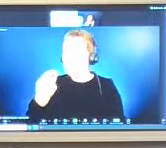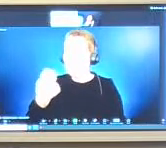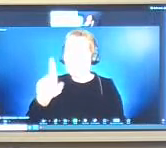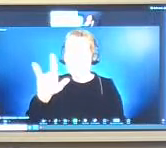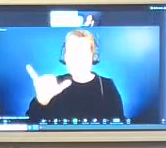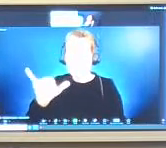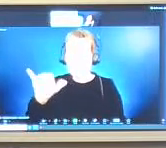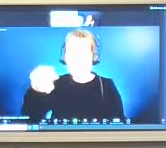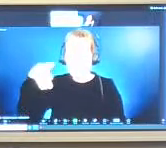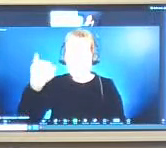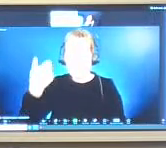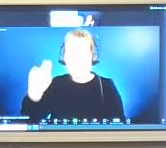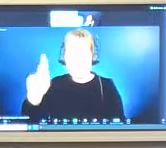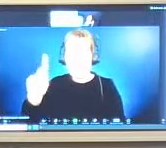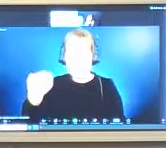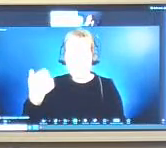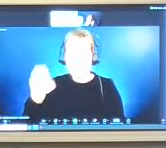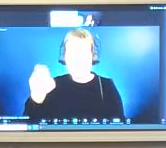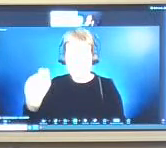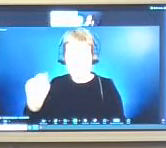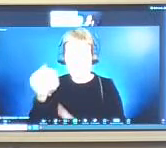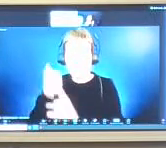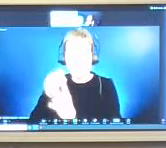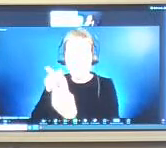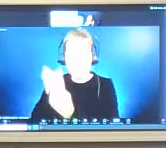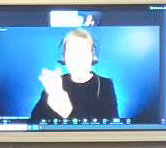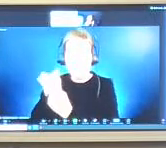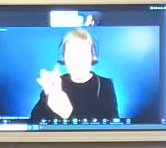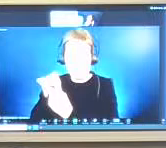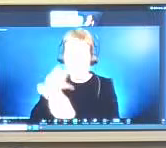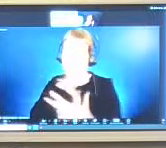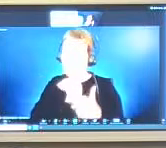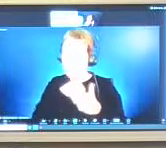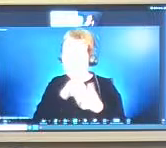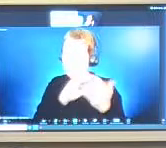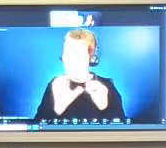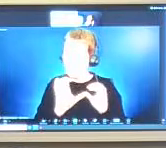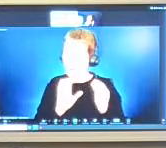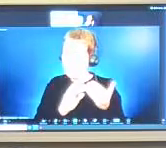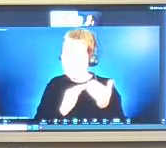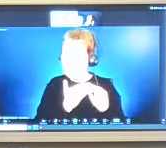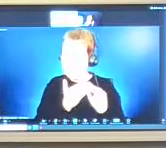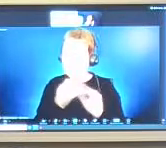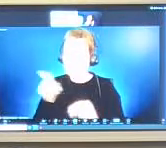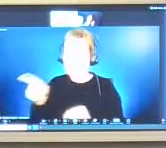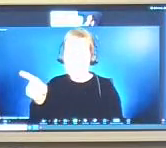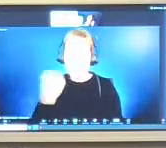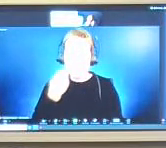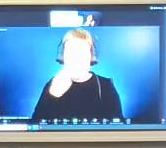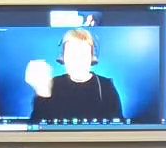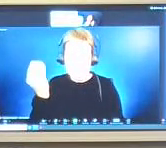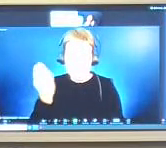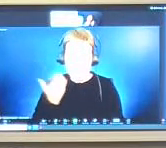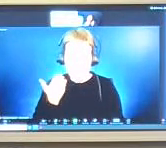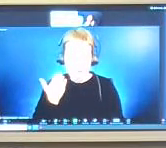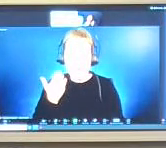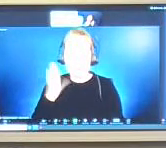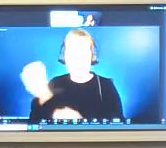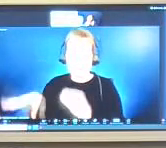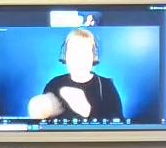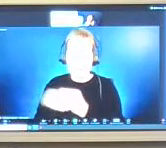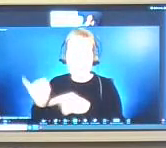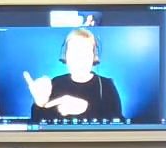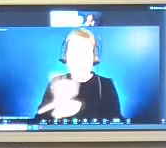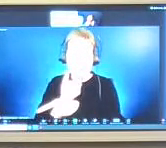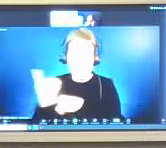just notified me, or she just informed us this week, they're getting an intern soon. And I think there might be